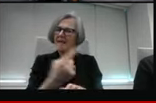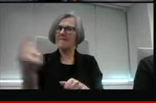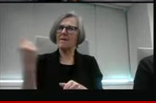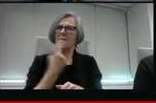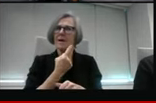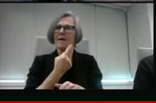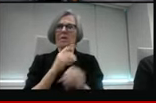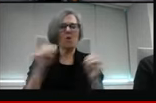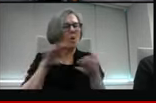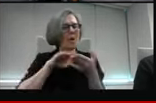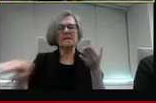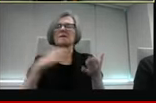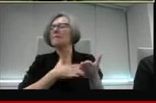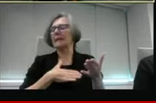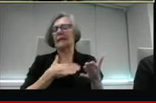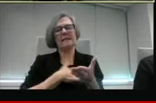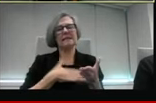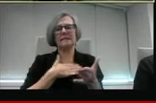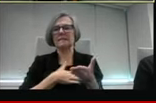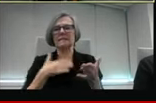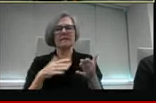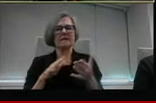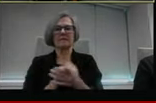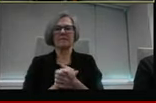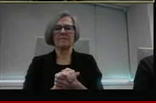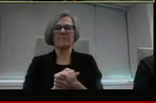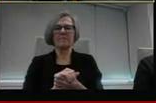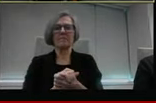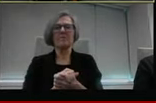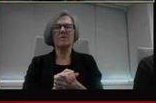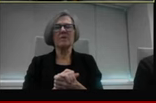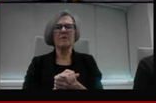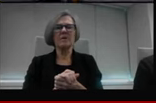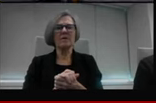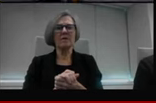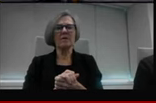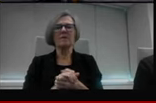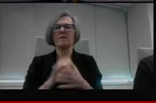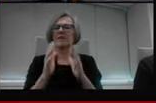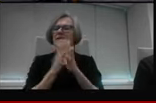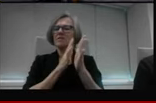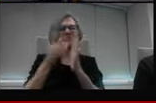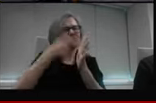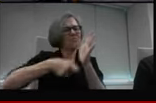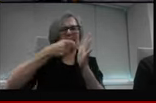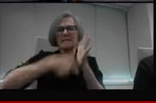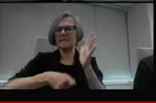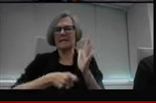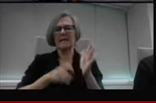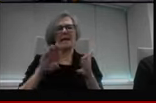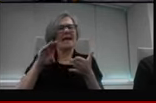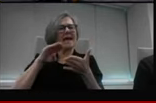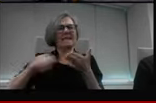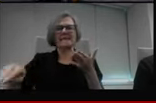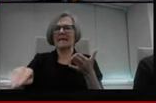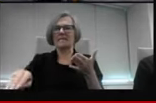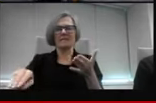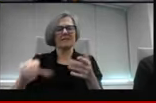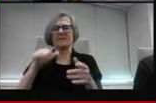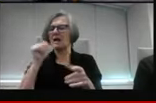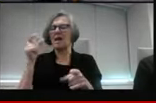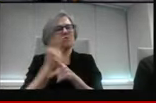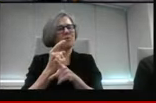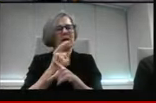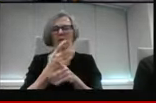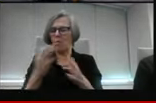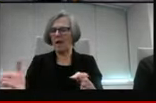exemptions please no we have to we pricing exemptions are not the right thing to do the